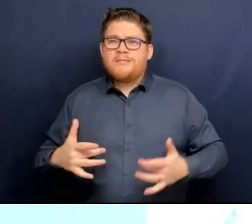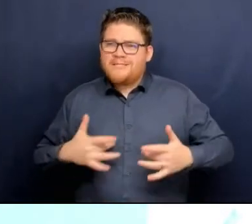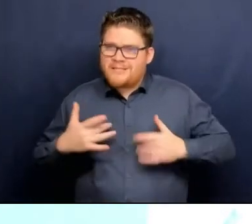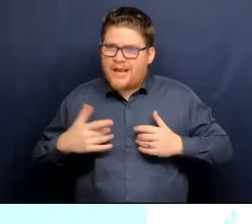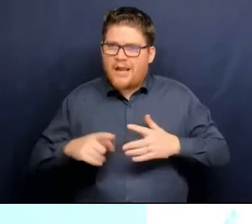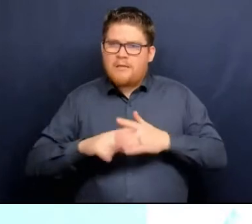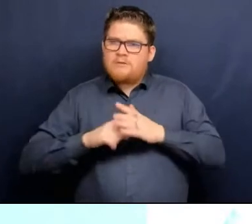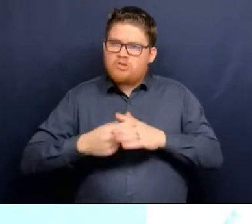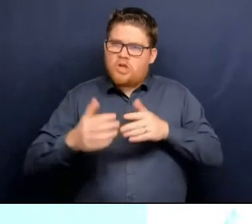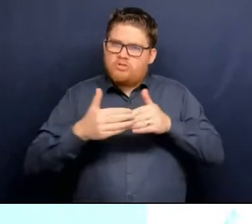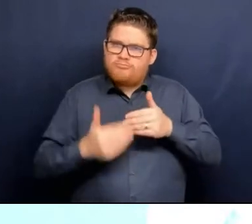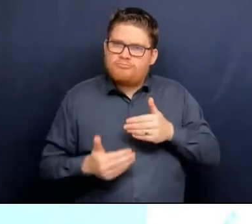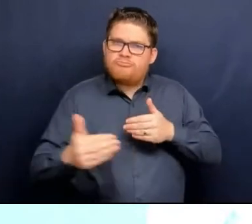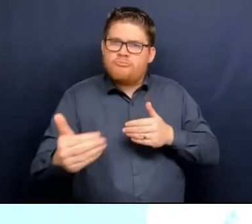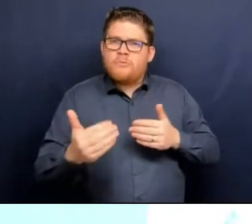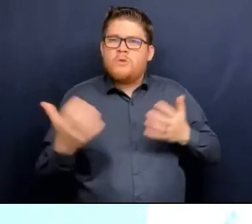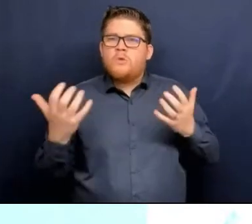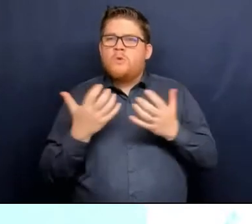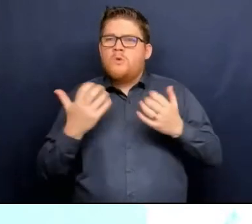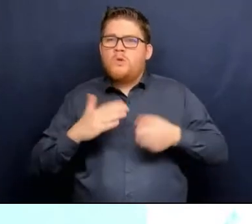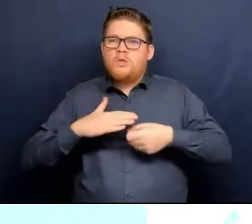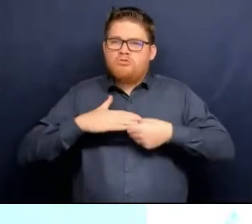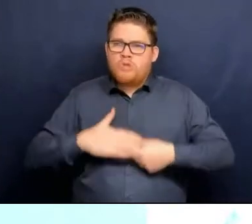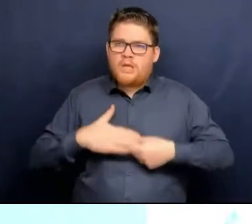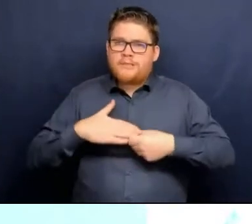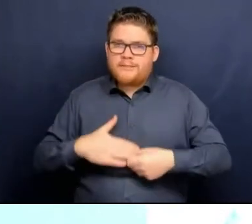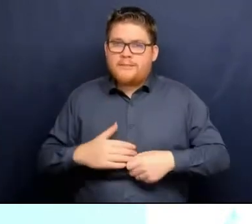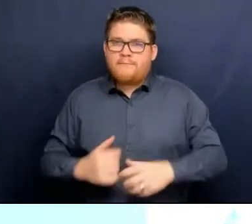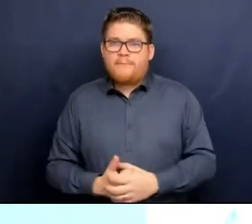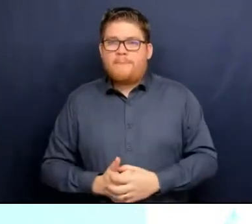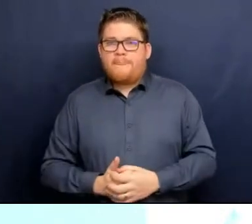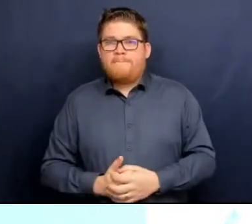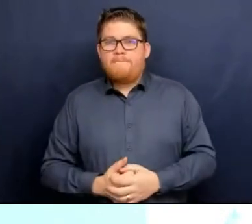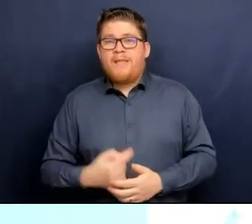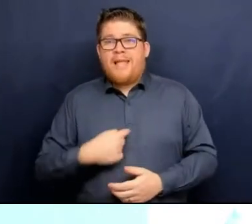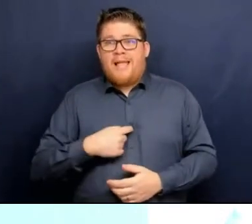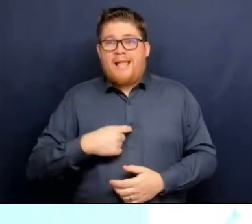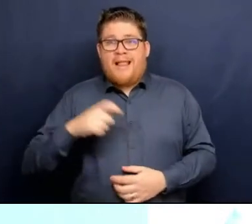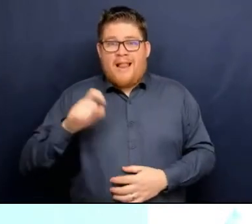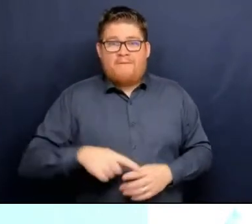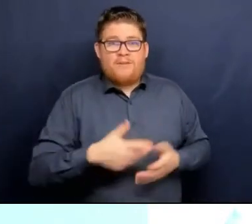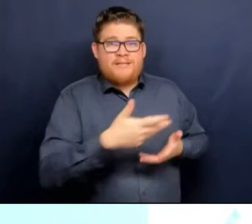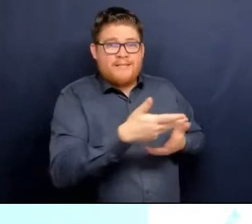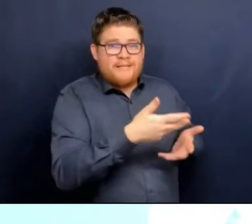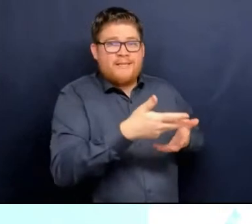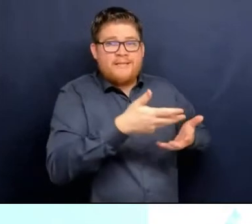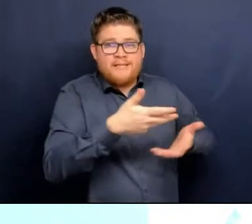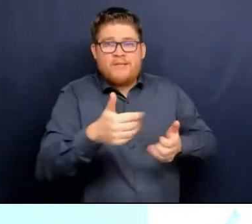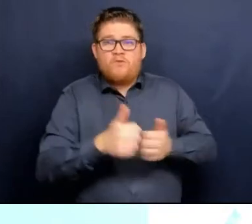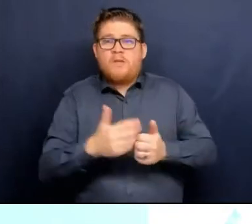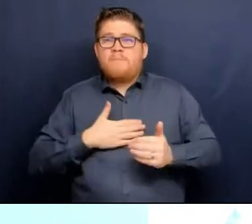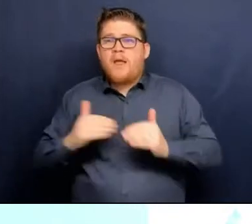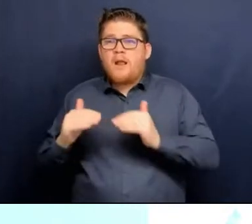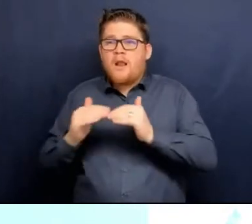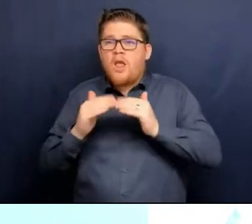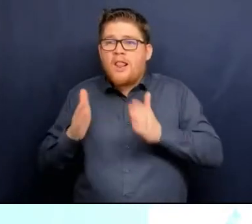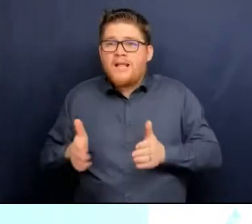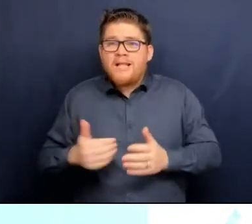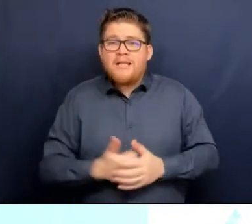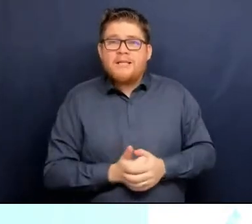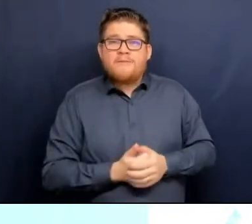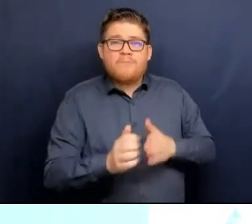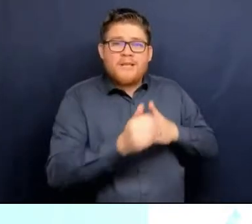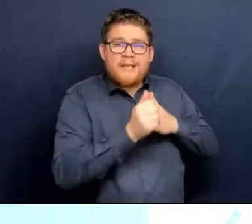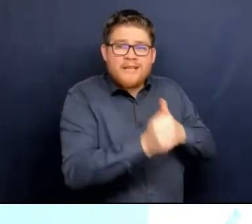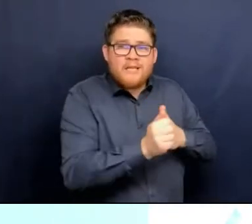decisions without consulting with my colleagues at the Leadership Council and with the Minister as we go forward. But the priority is to